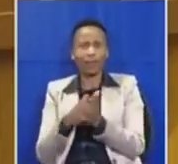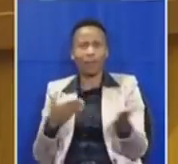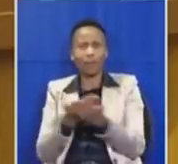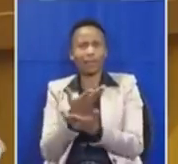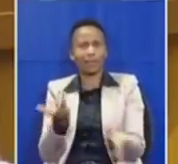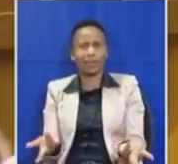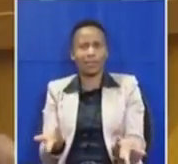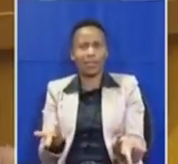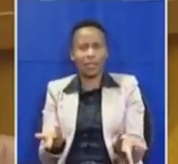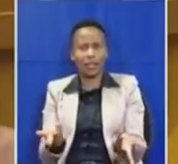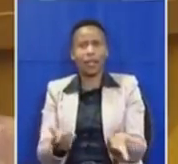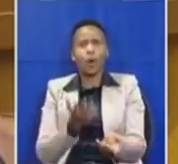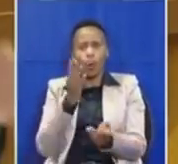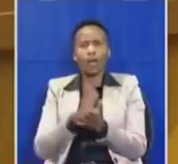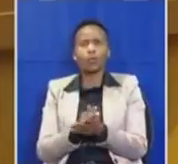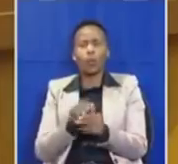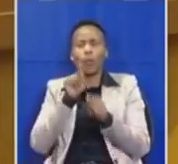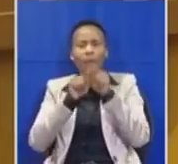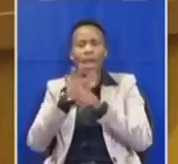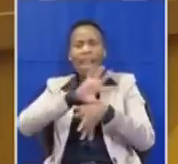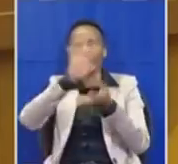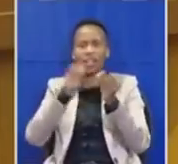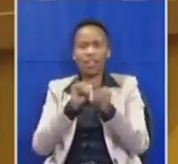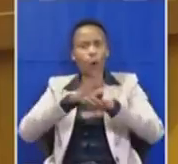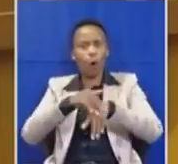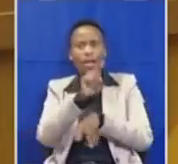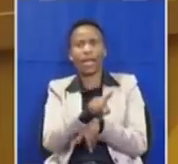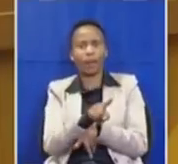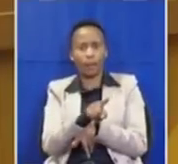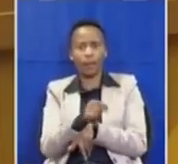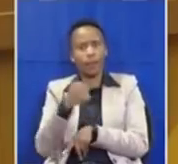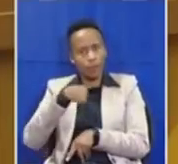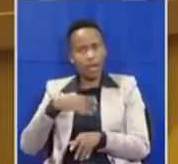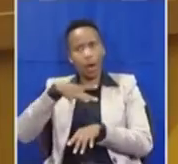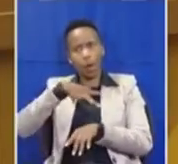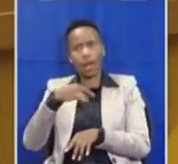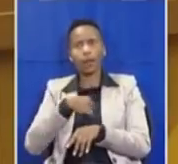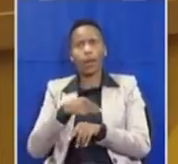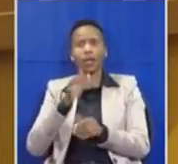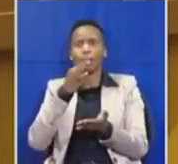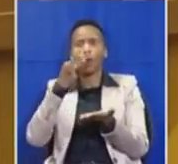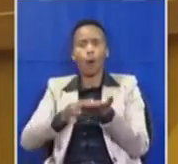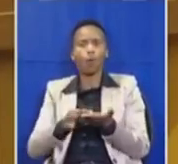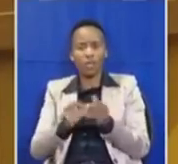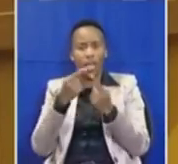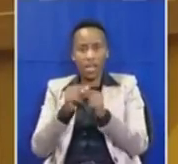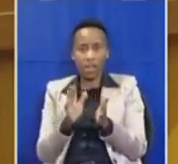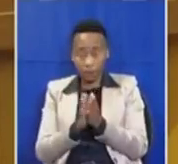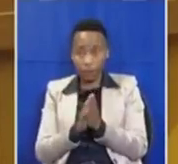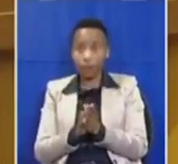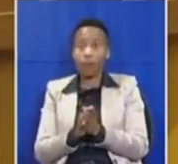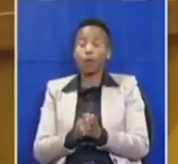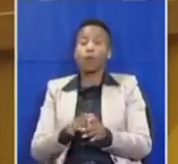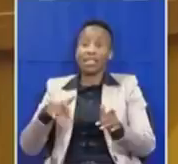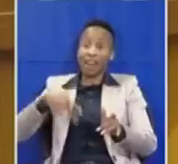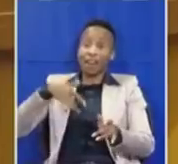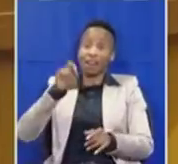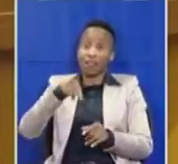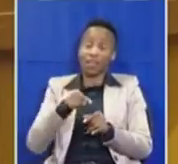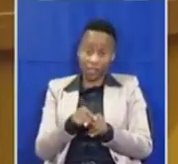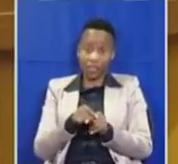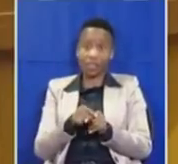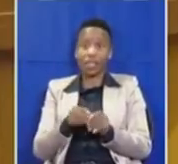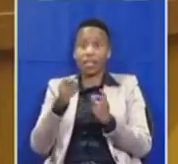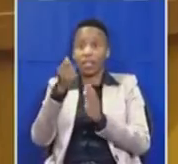Instead, you want to blame everything on him. I want to propose, honorable members, if we're going to get through this recession, we need to swap